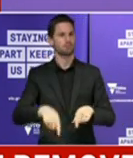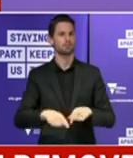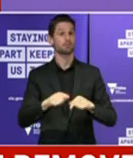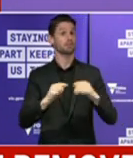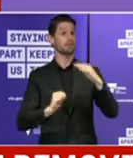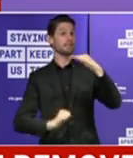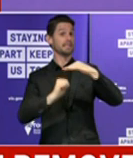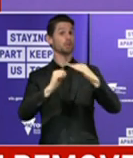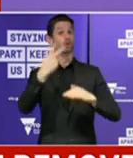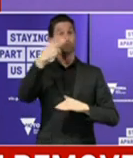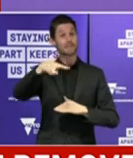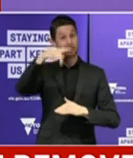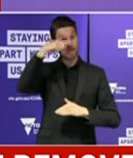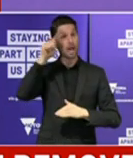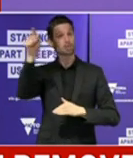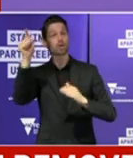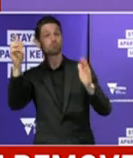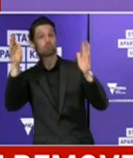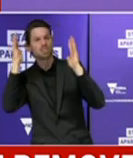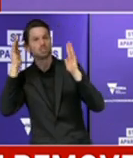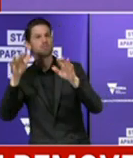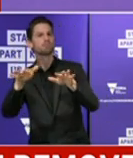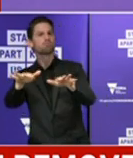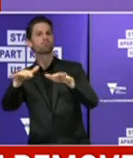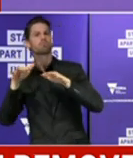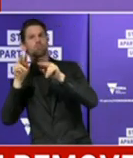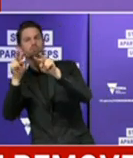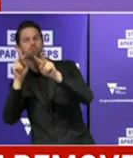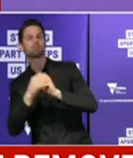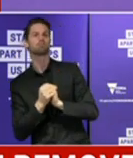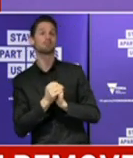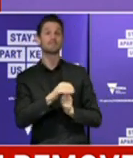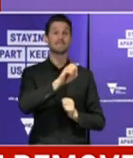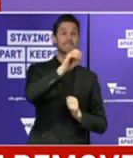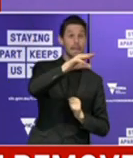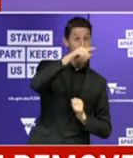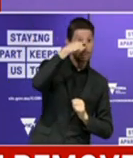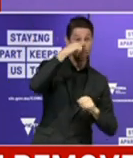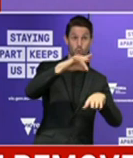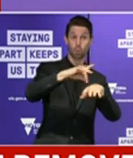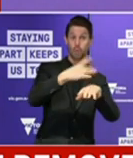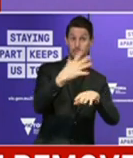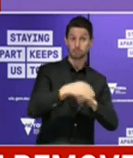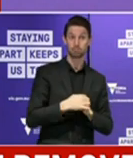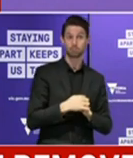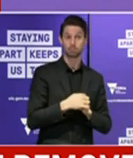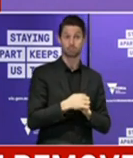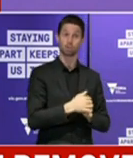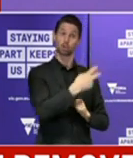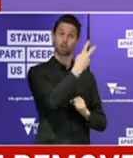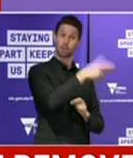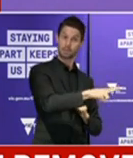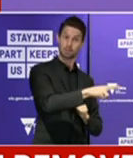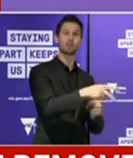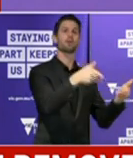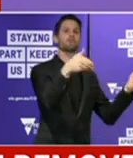allowed for outdoor religious gatherings. A maximum of 10 people will be allowed at weddings and a maximum of 20 mourners